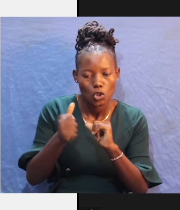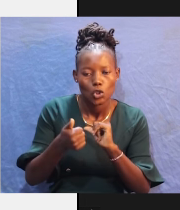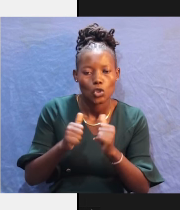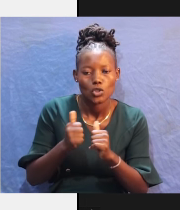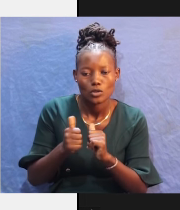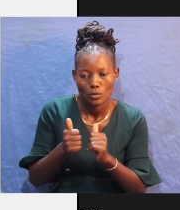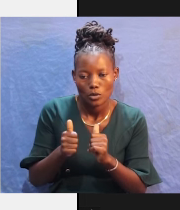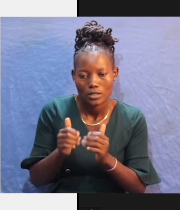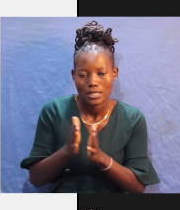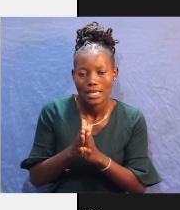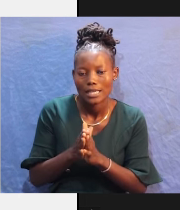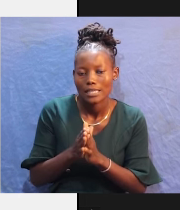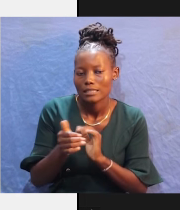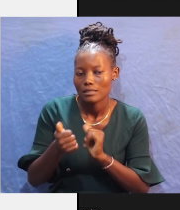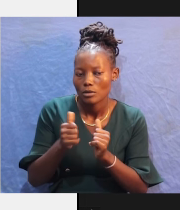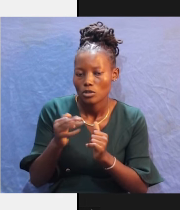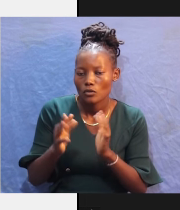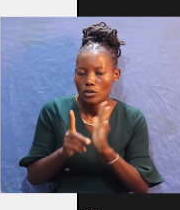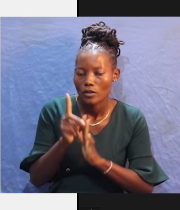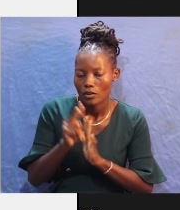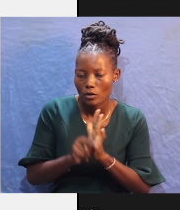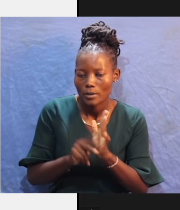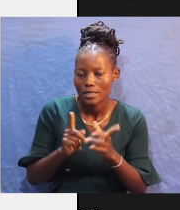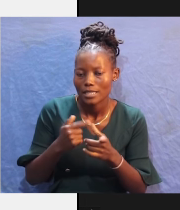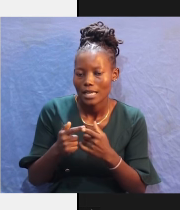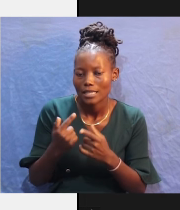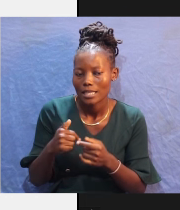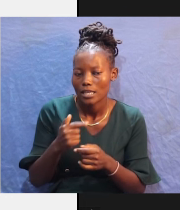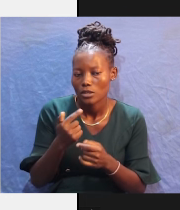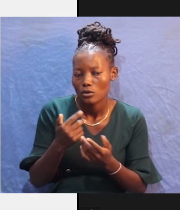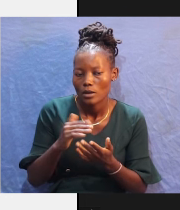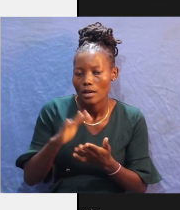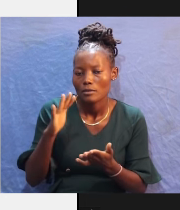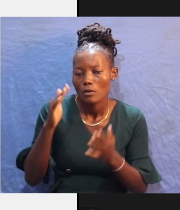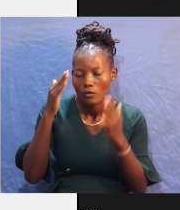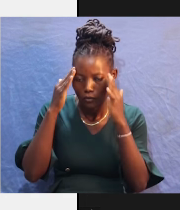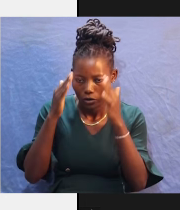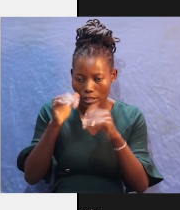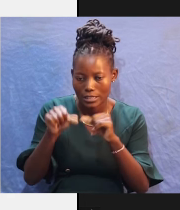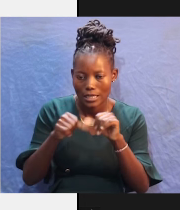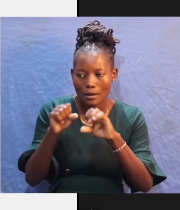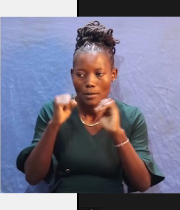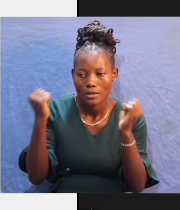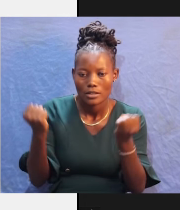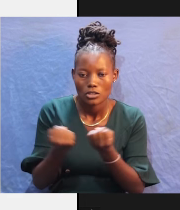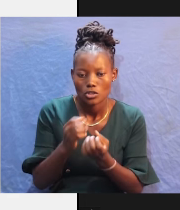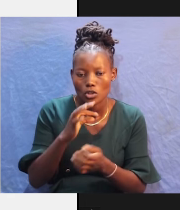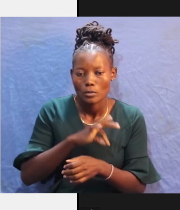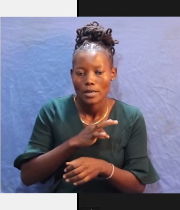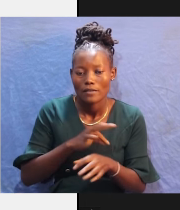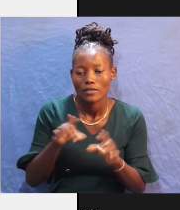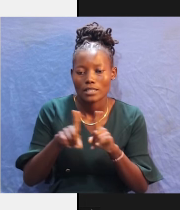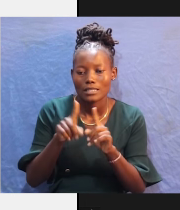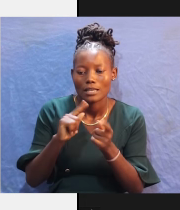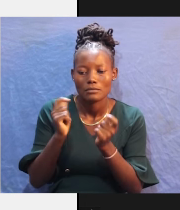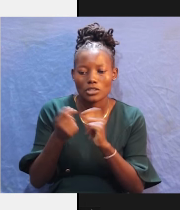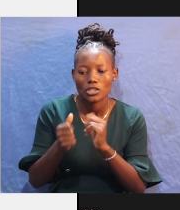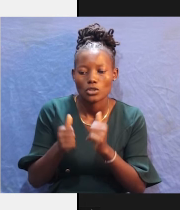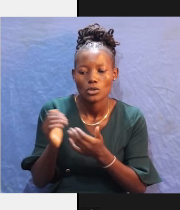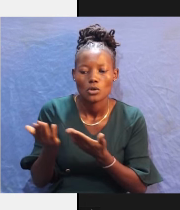sport itself. So if I take football, I'm talking how to get my team to be better in the sports system,